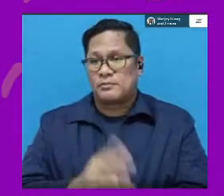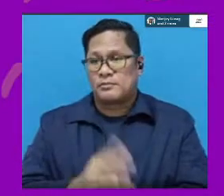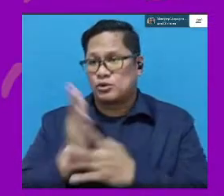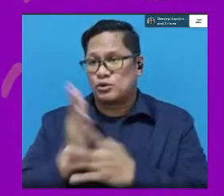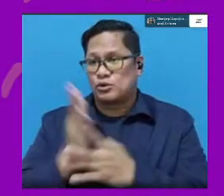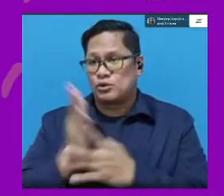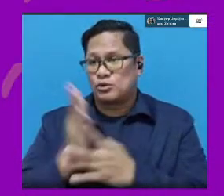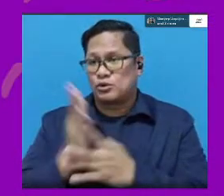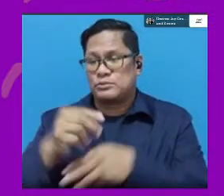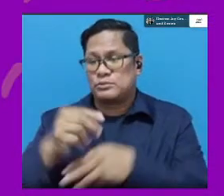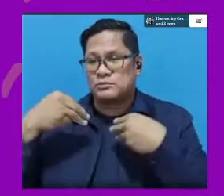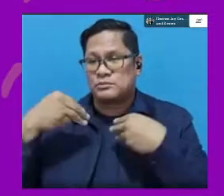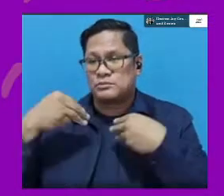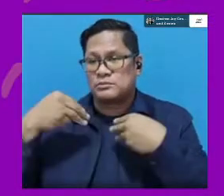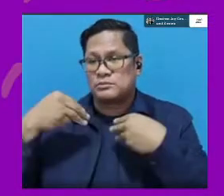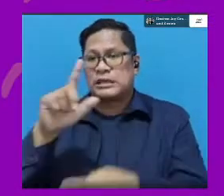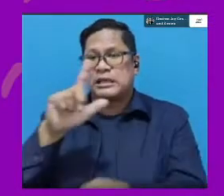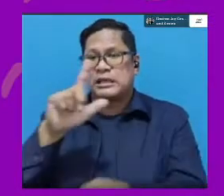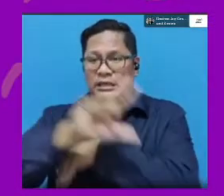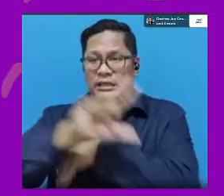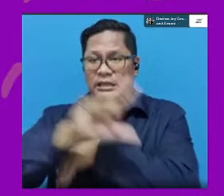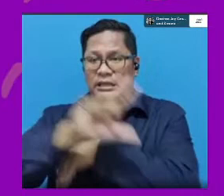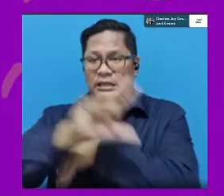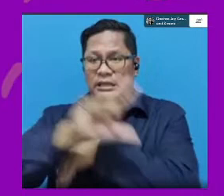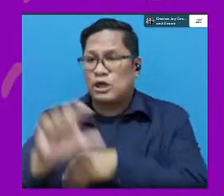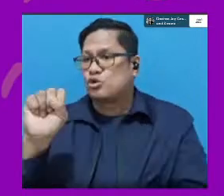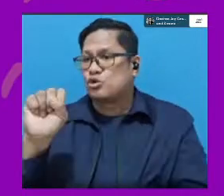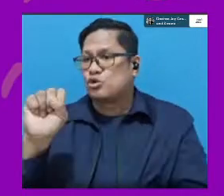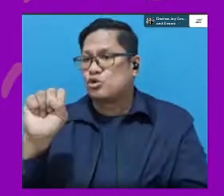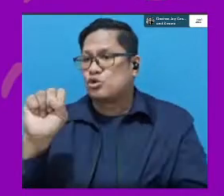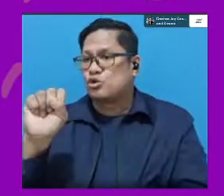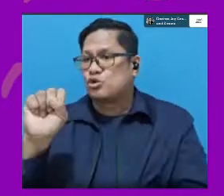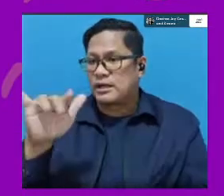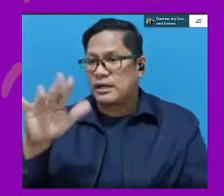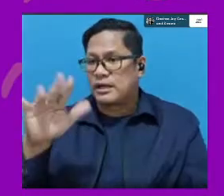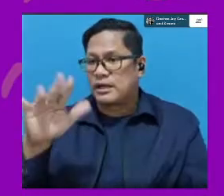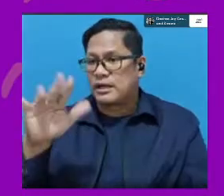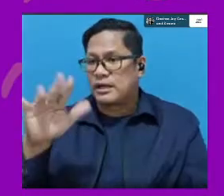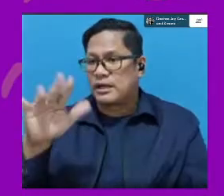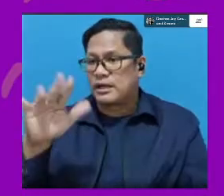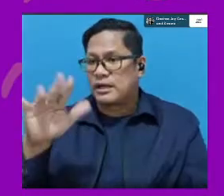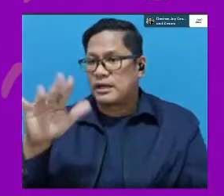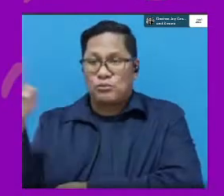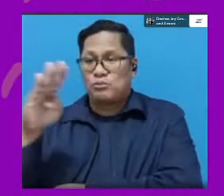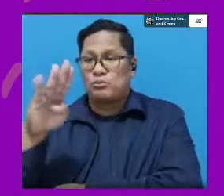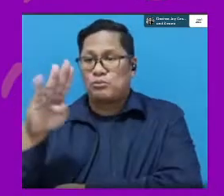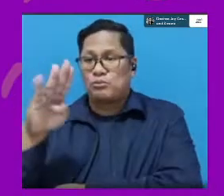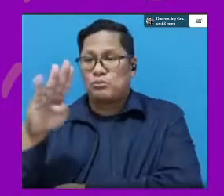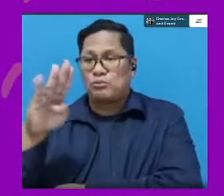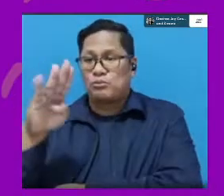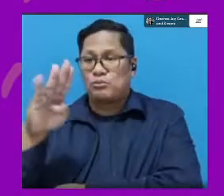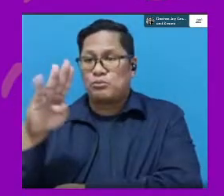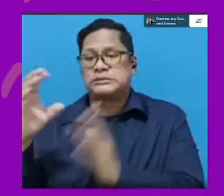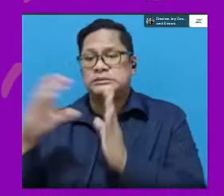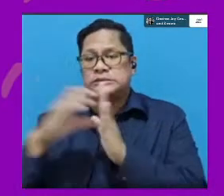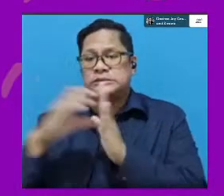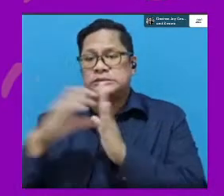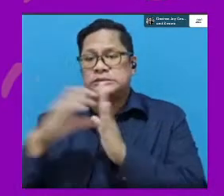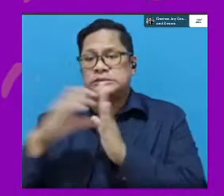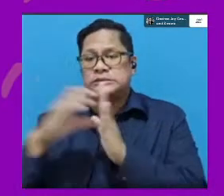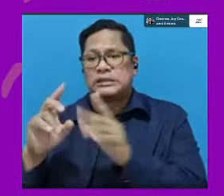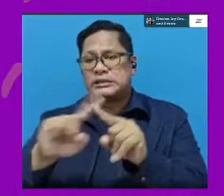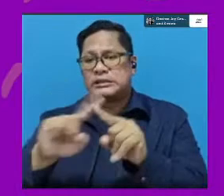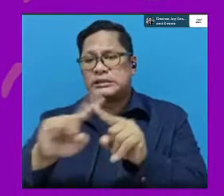markets like Leyte, Surigao City, Butuan City, and the rest of the provinces